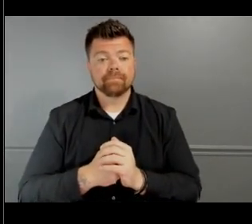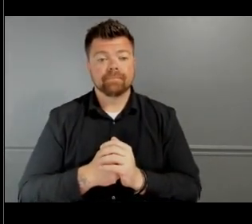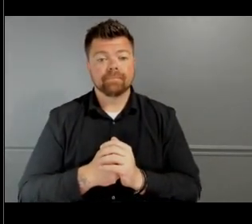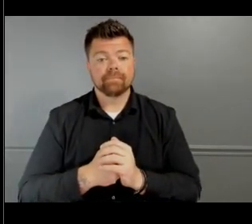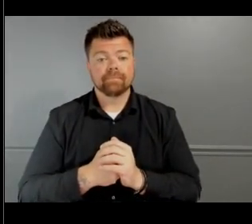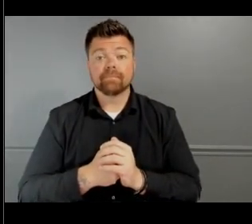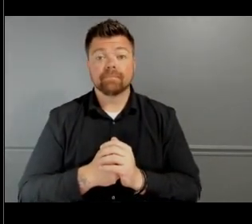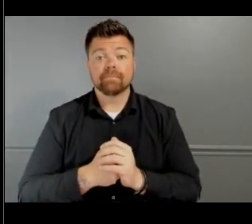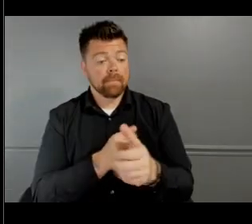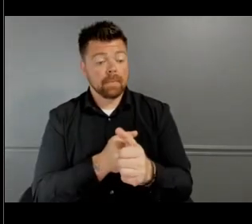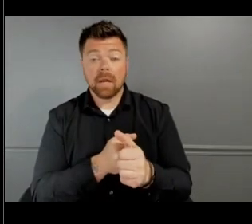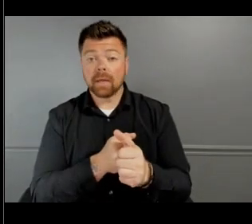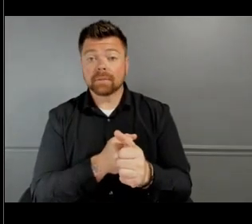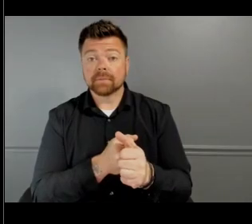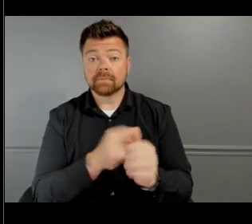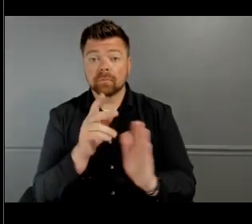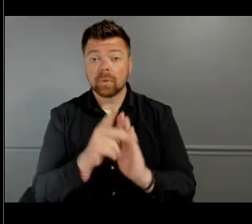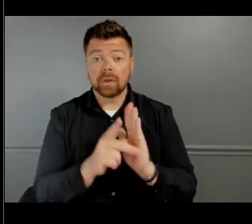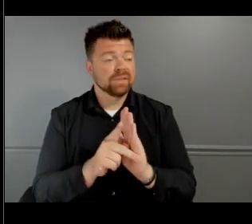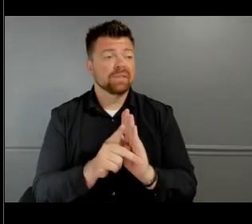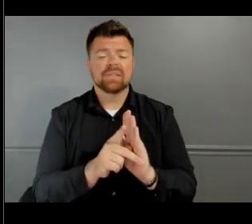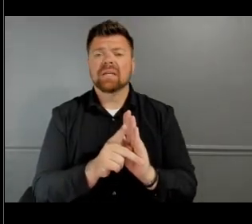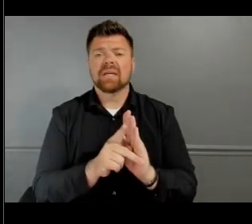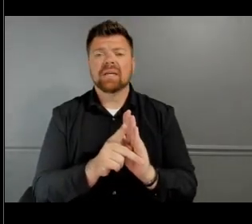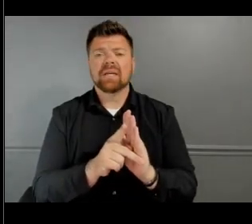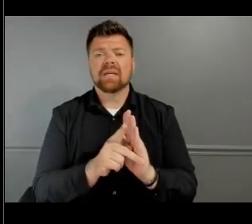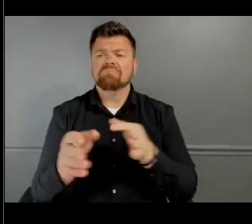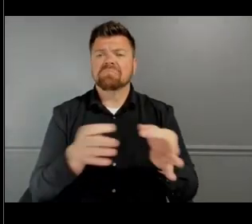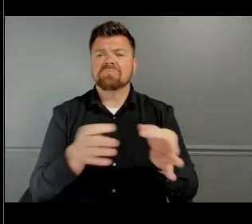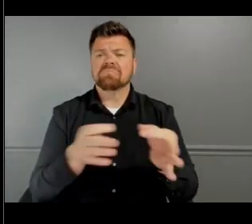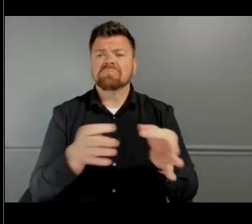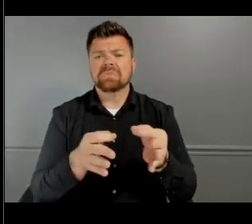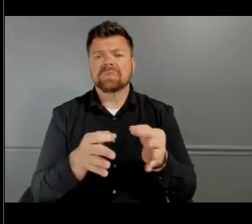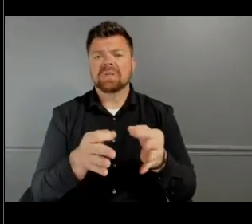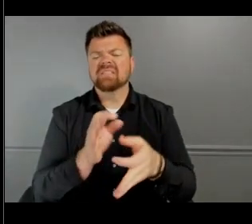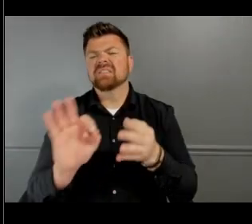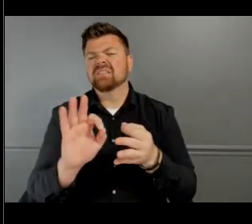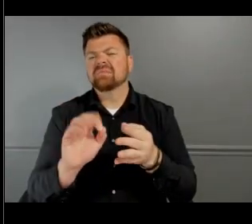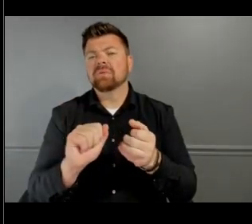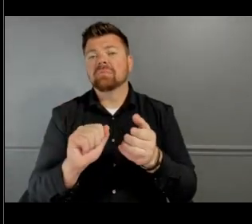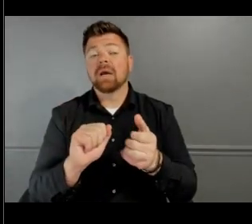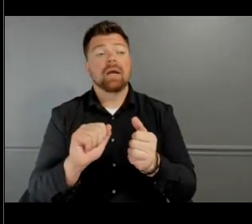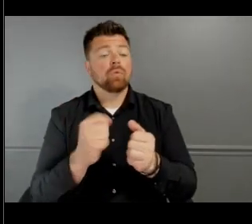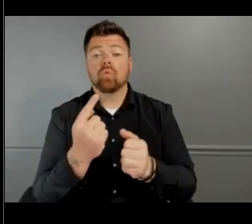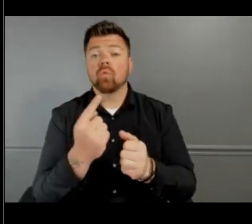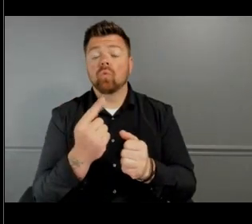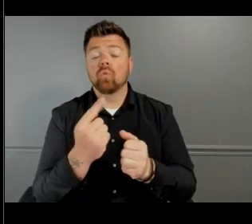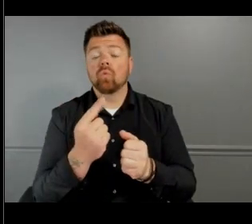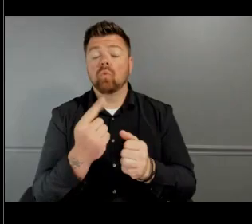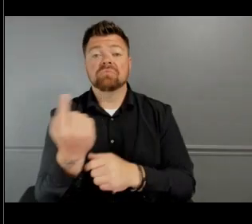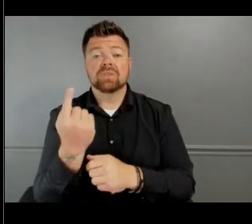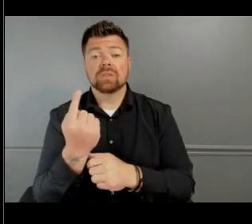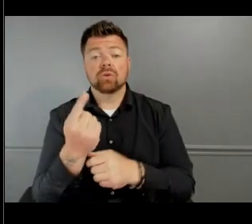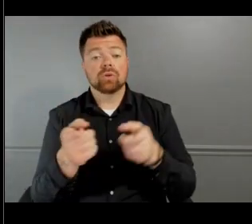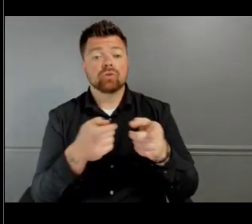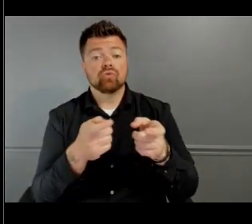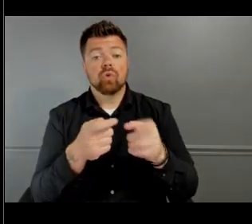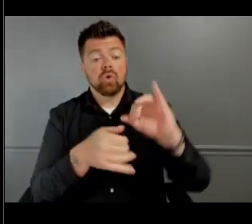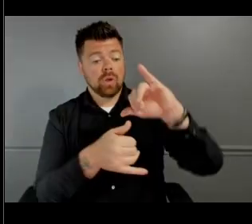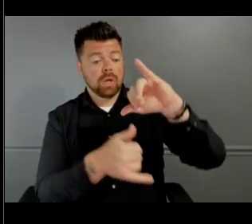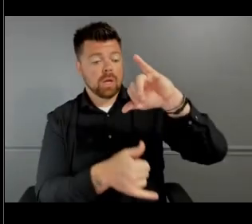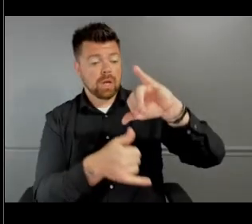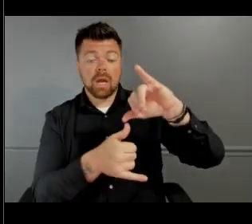Compliance is greatly simplified by adopting a single control mounting height of a